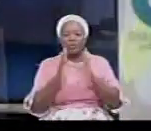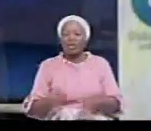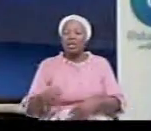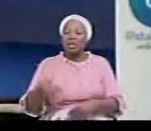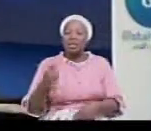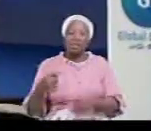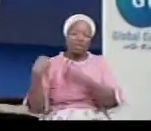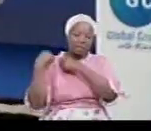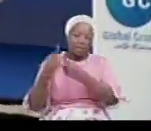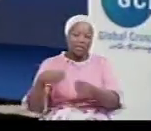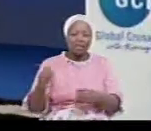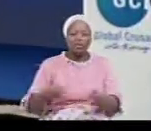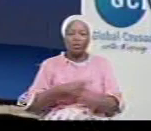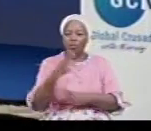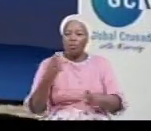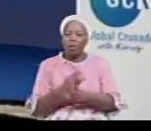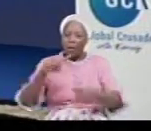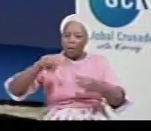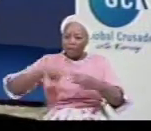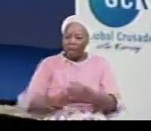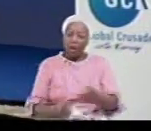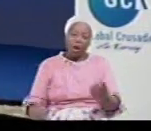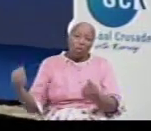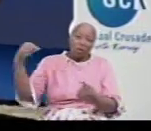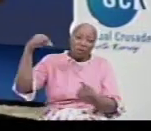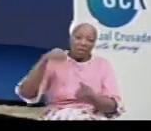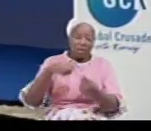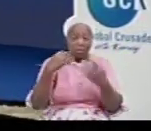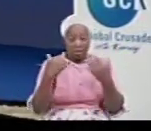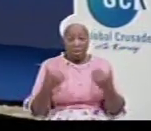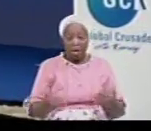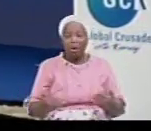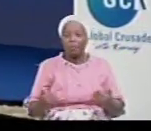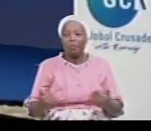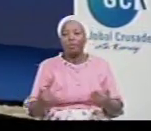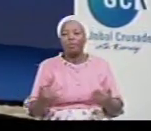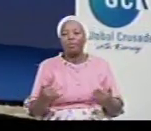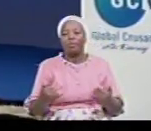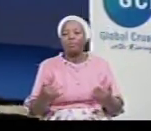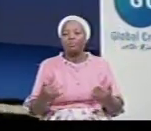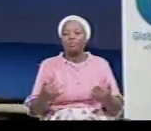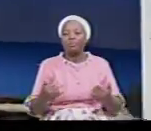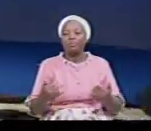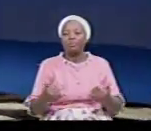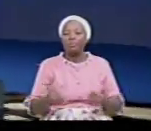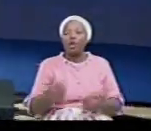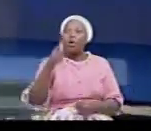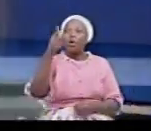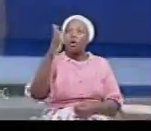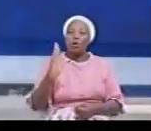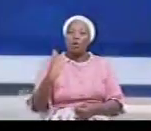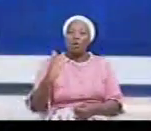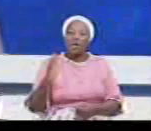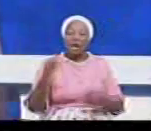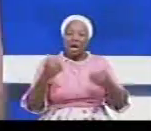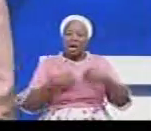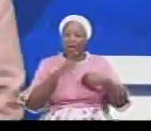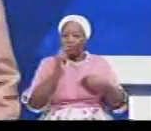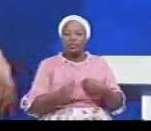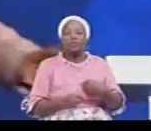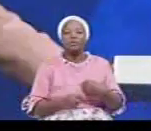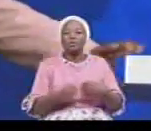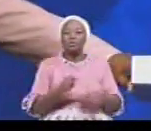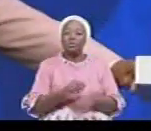the world began until now, God has been